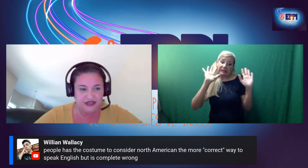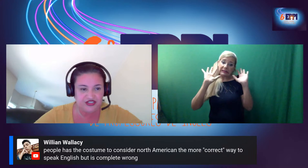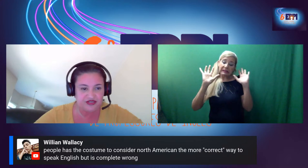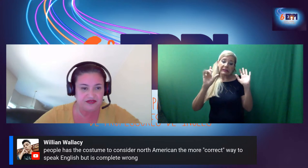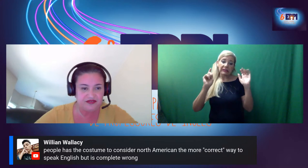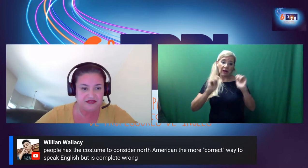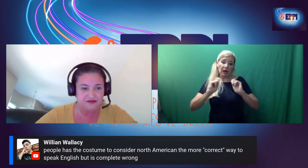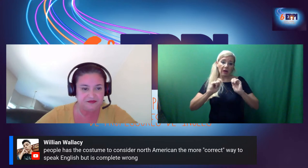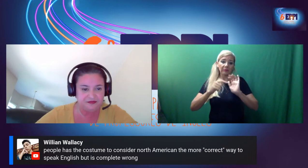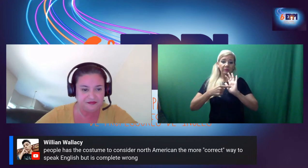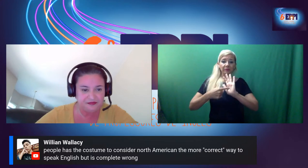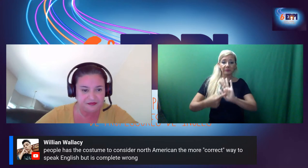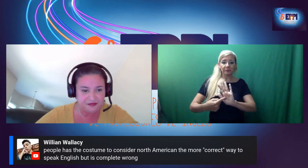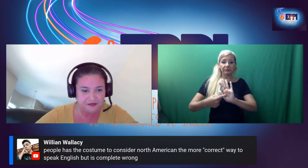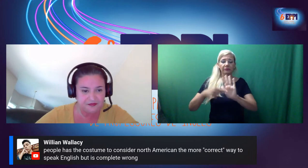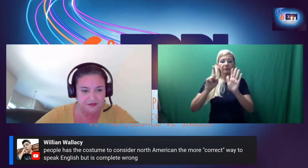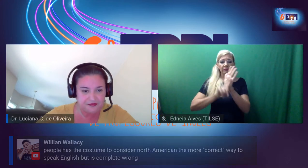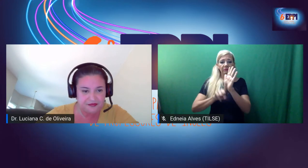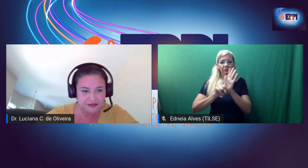the questions?